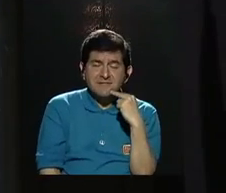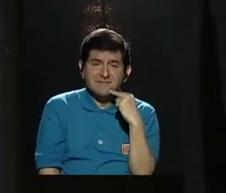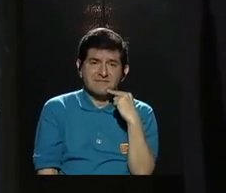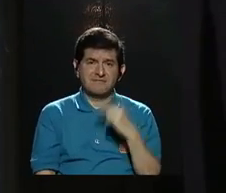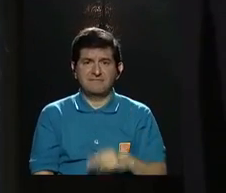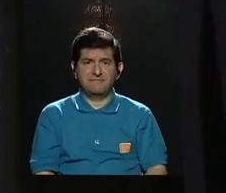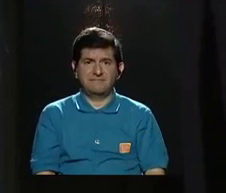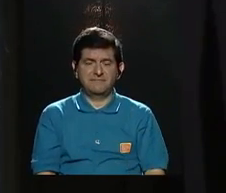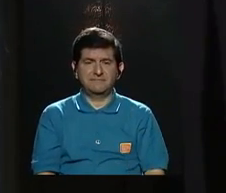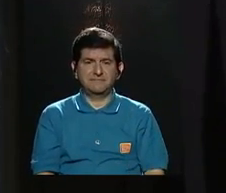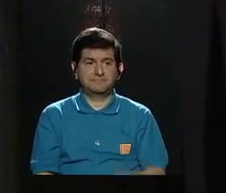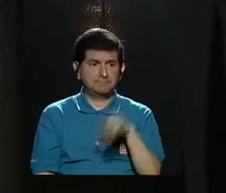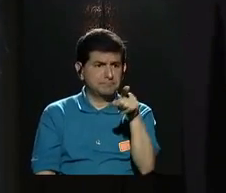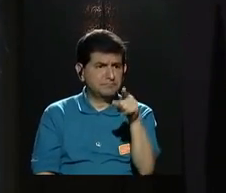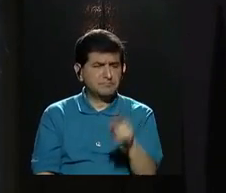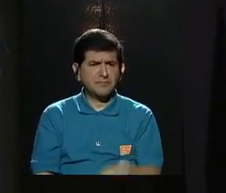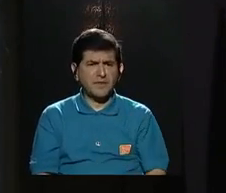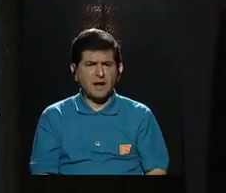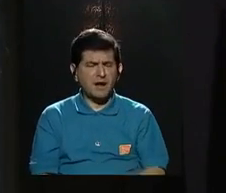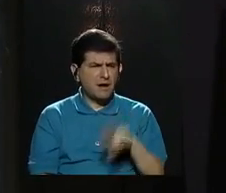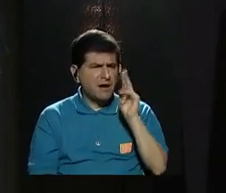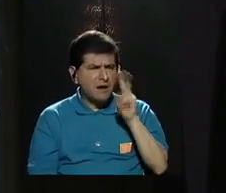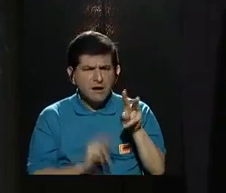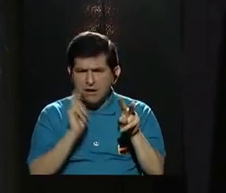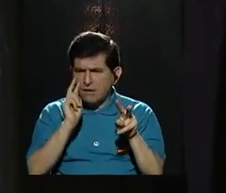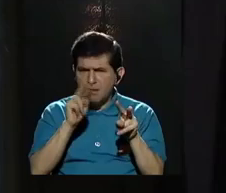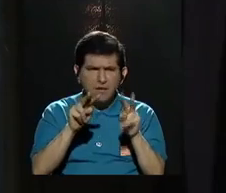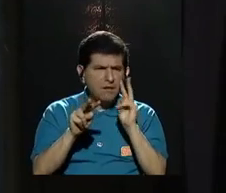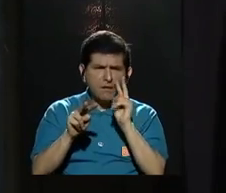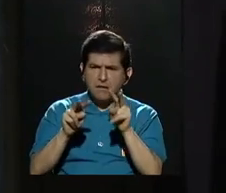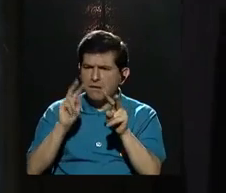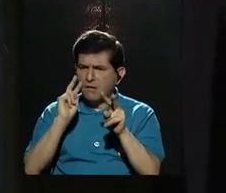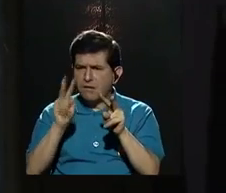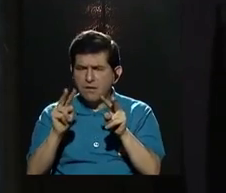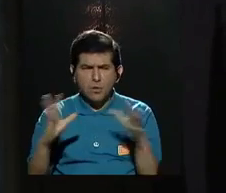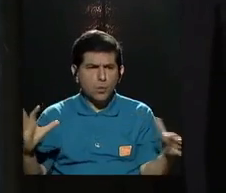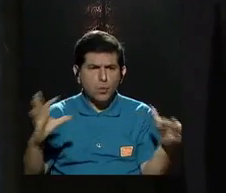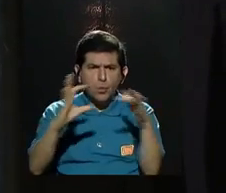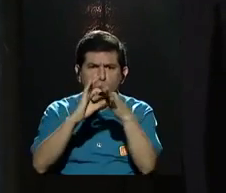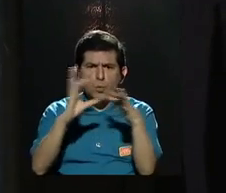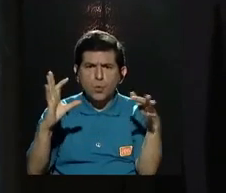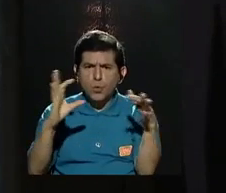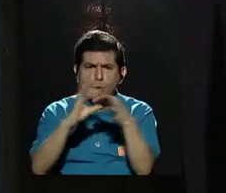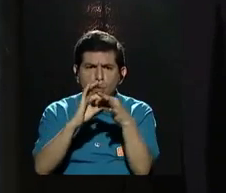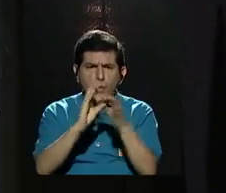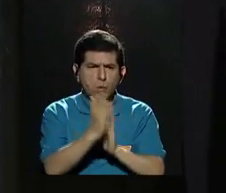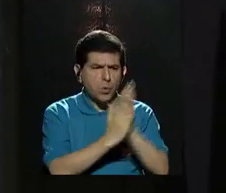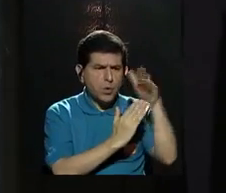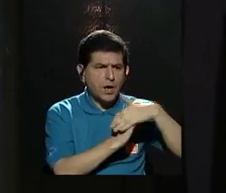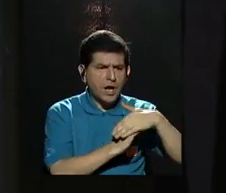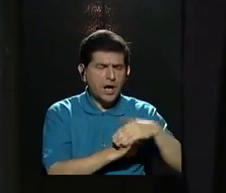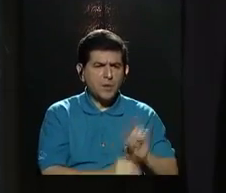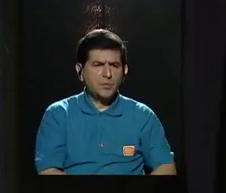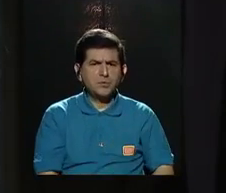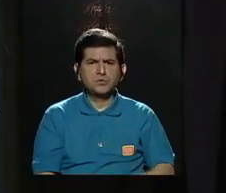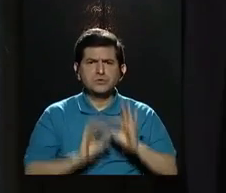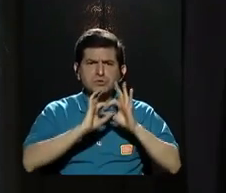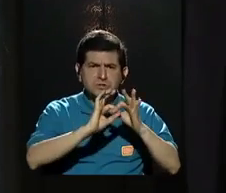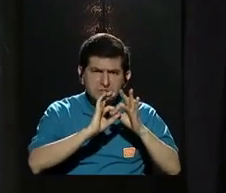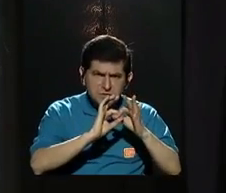deep links between sexual assault and racist institutions.